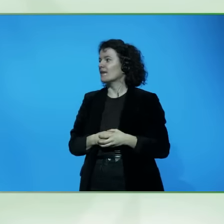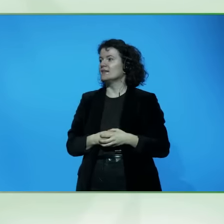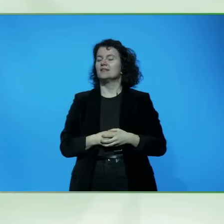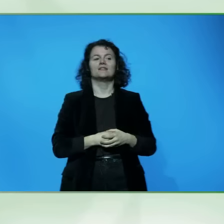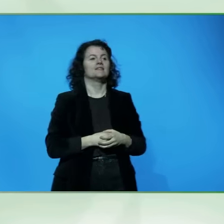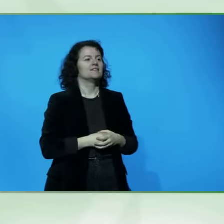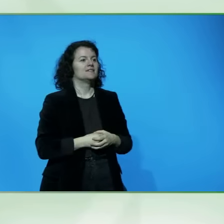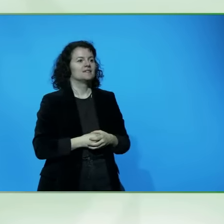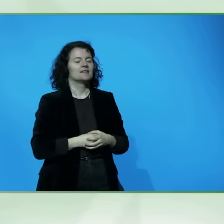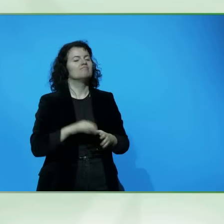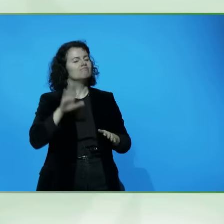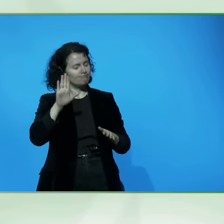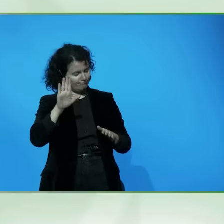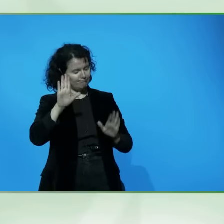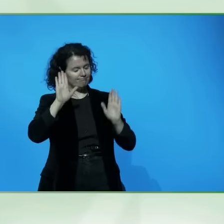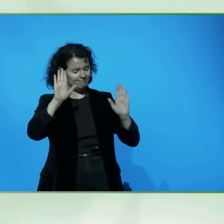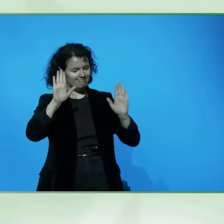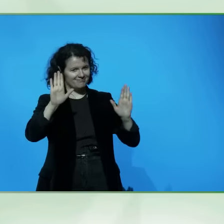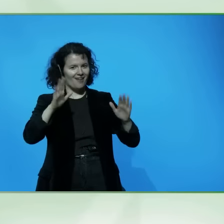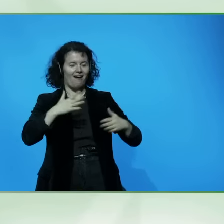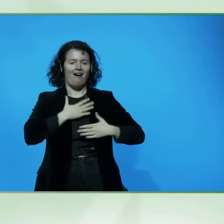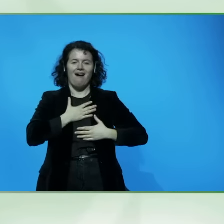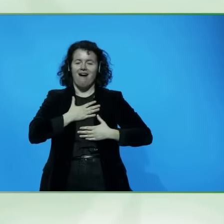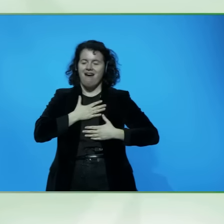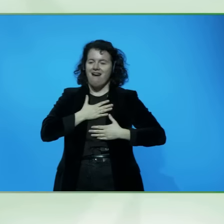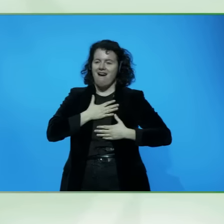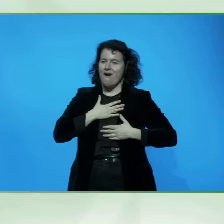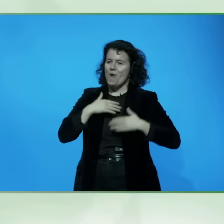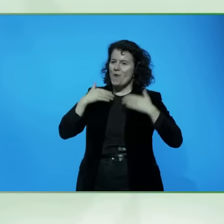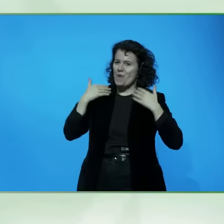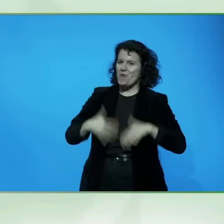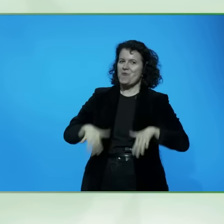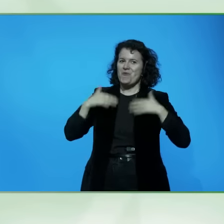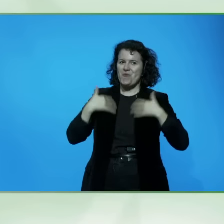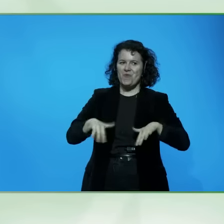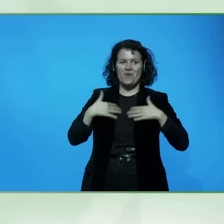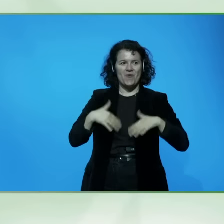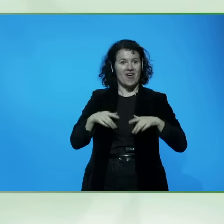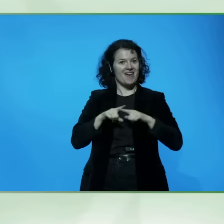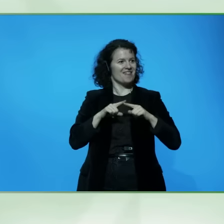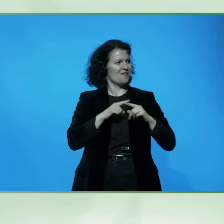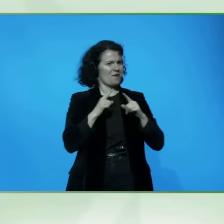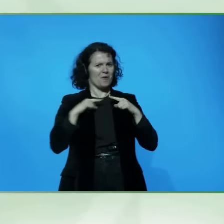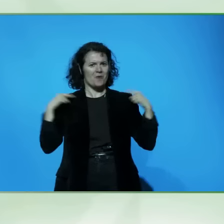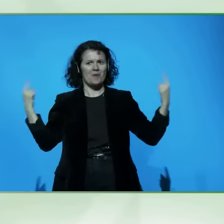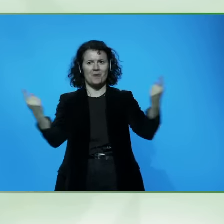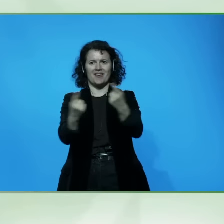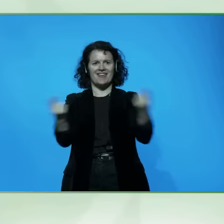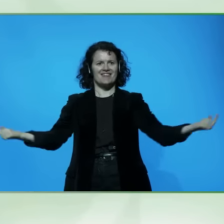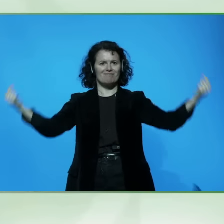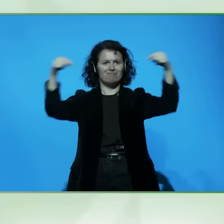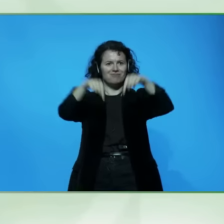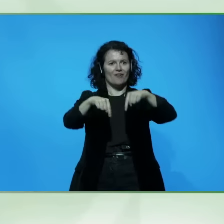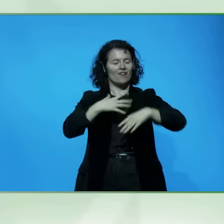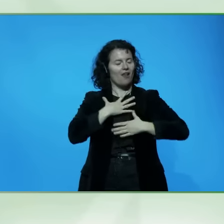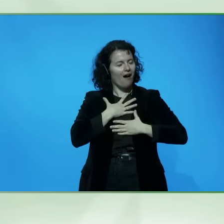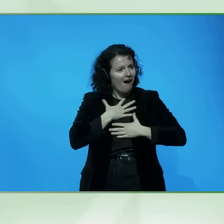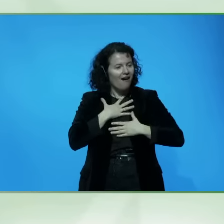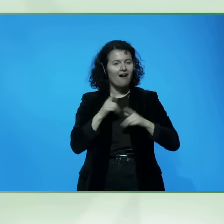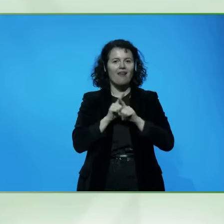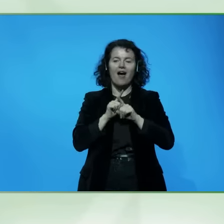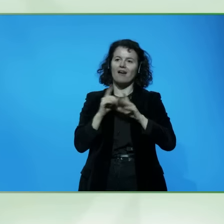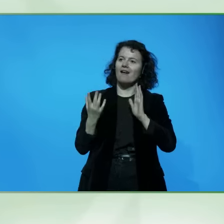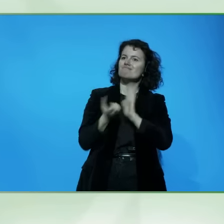Okay. We are so lucky and we're extremely privileged to be here. We have so many people who wanted to be